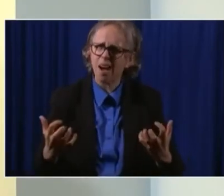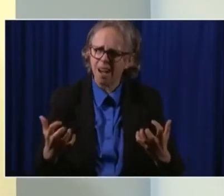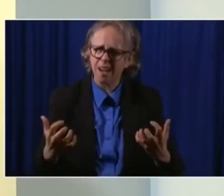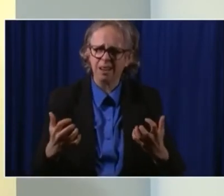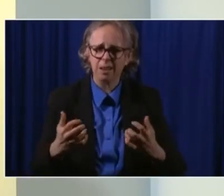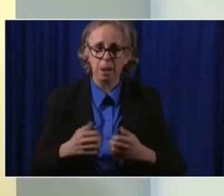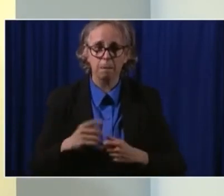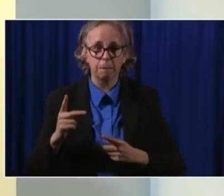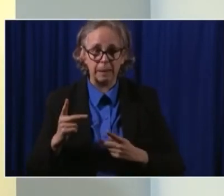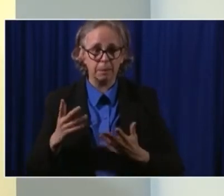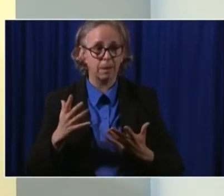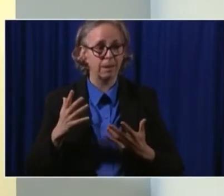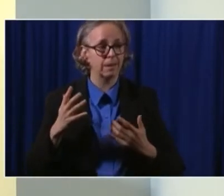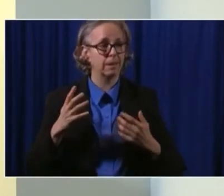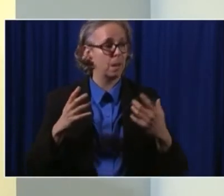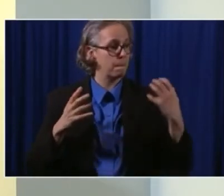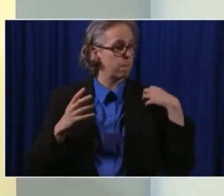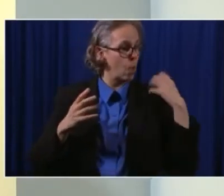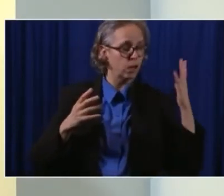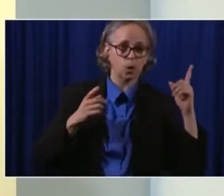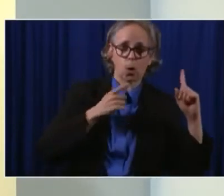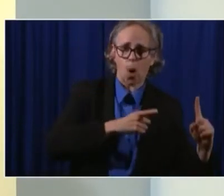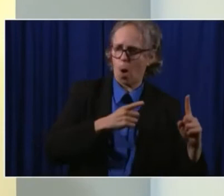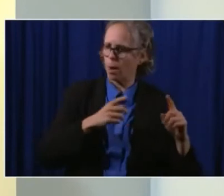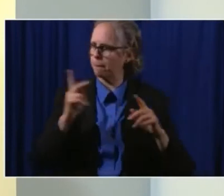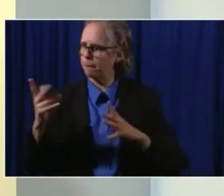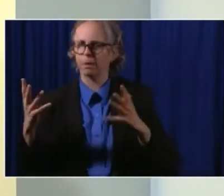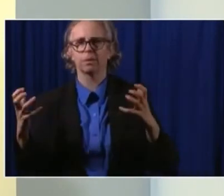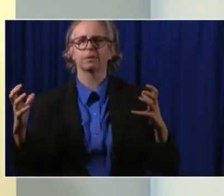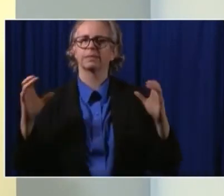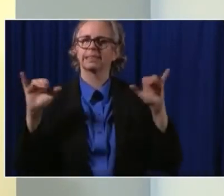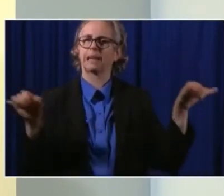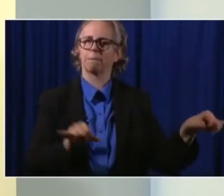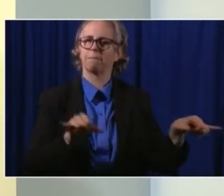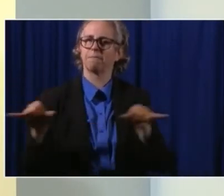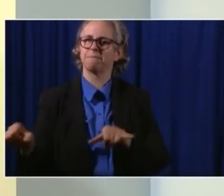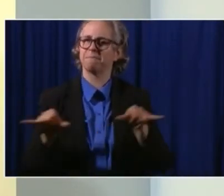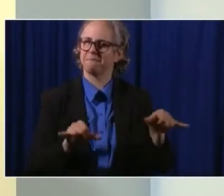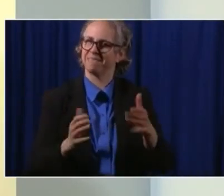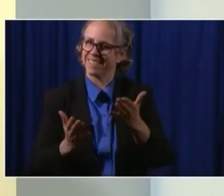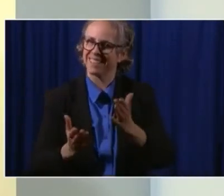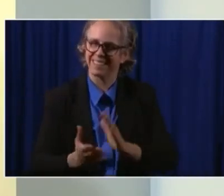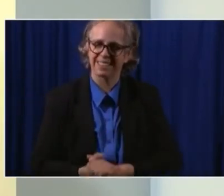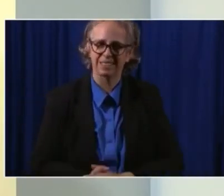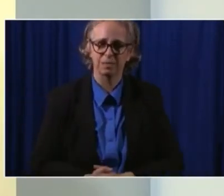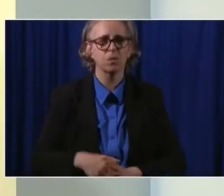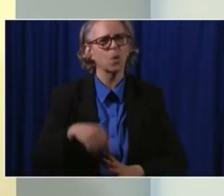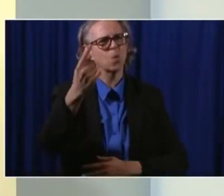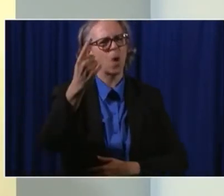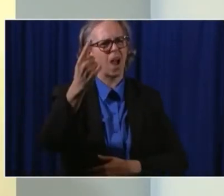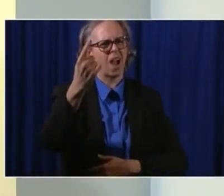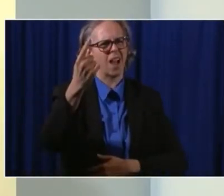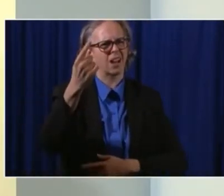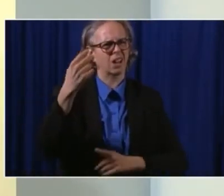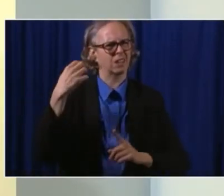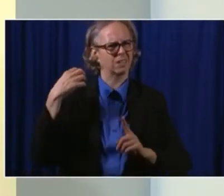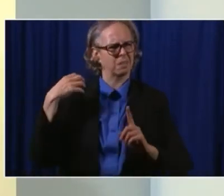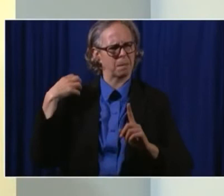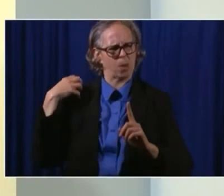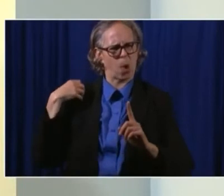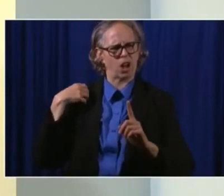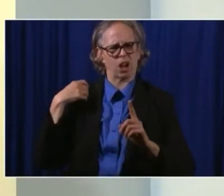one of the things that employers will tell us is that they're concerned about employer liability. And the governor signed a letter along with